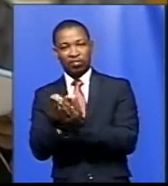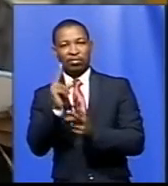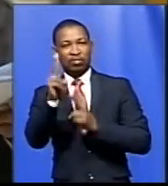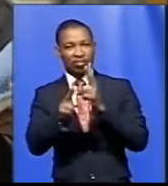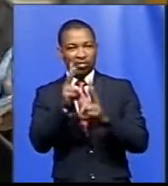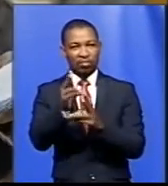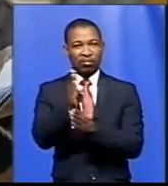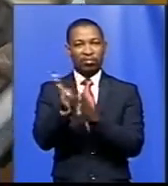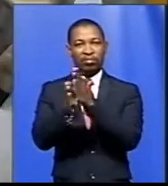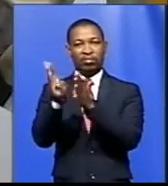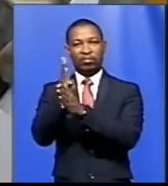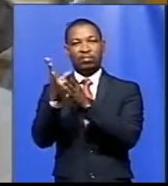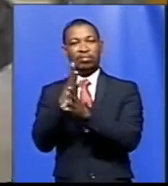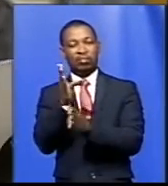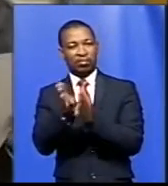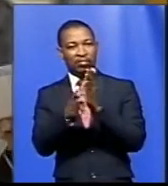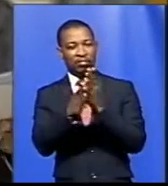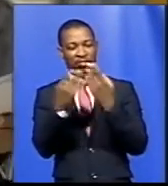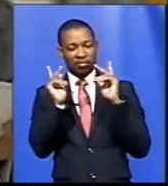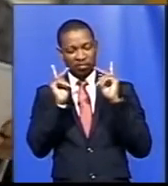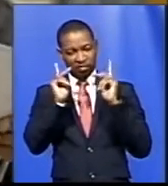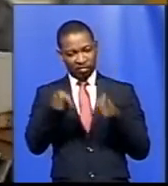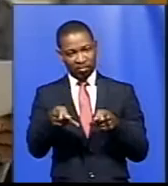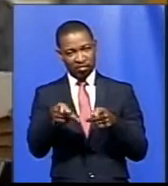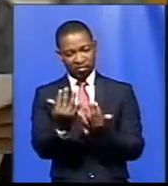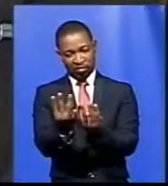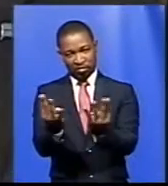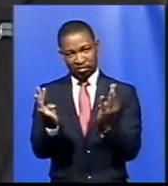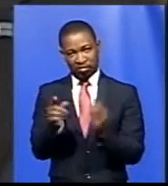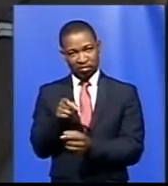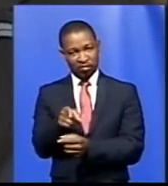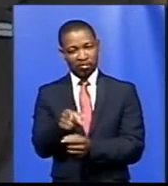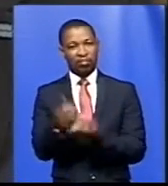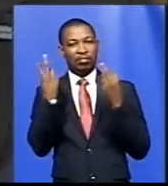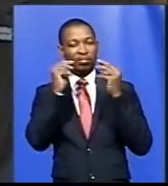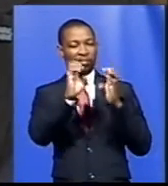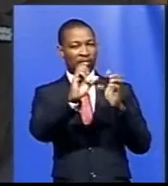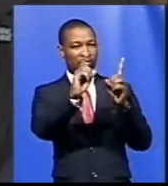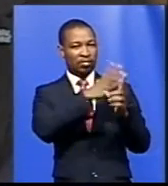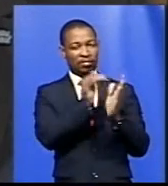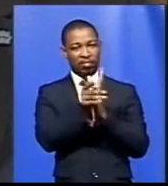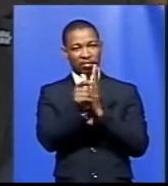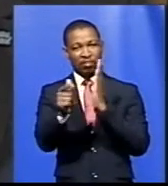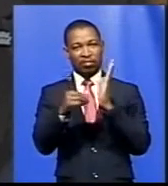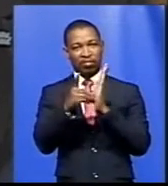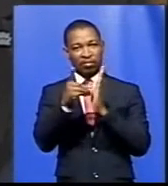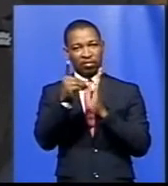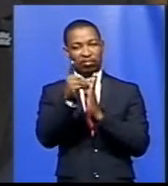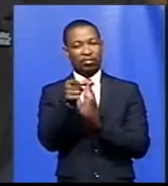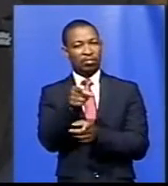and construction of customary courts. The Minister of Education and Skills Development, with a proposed budget